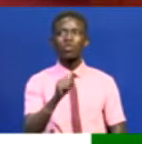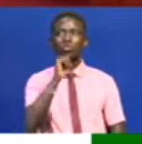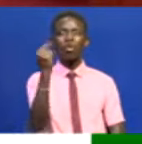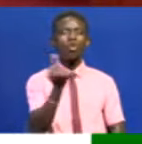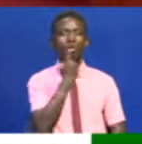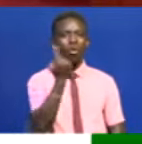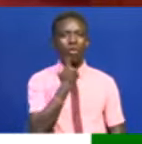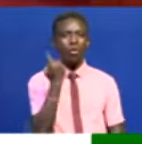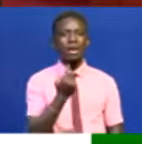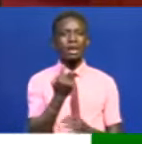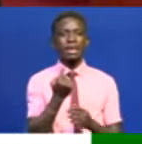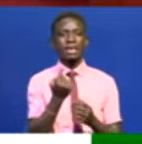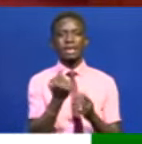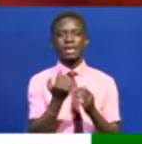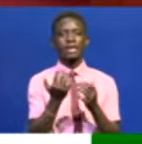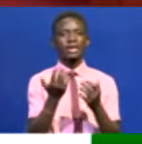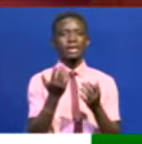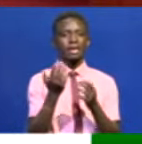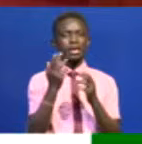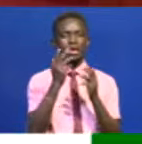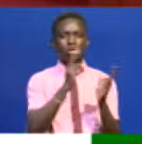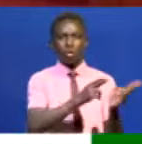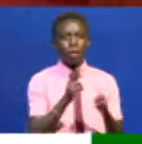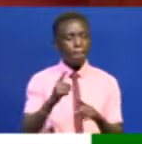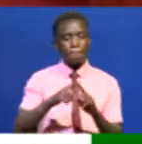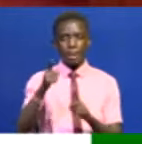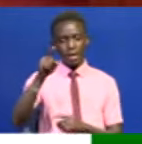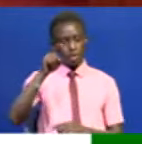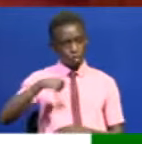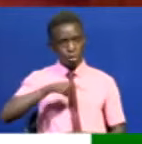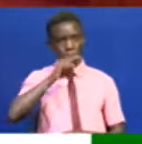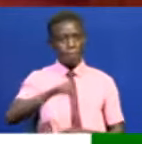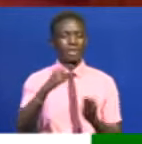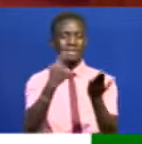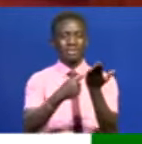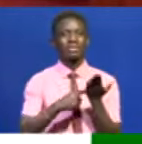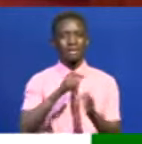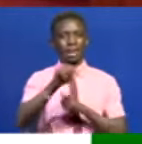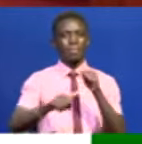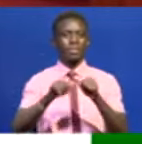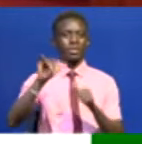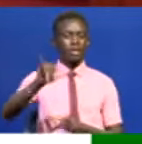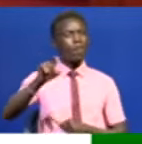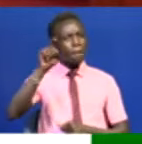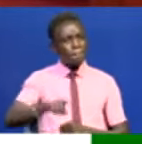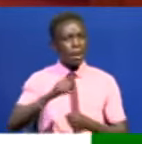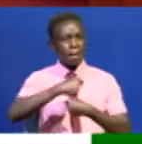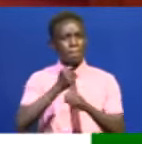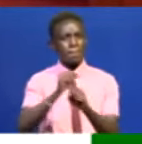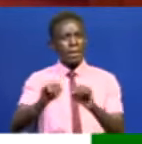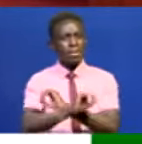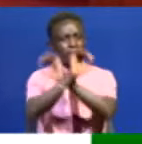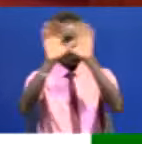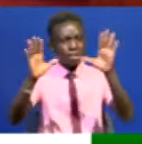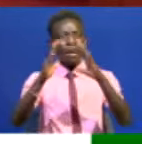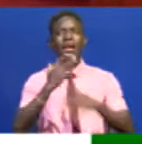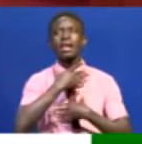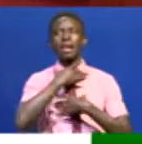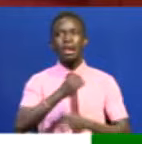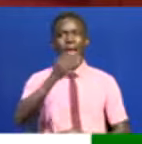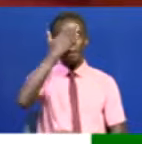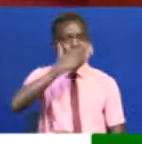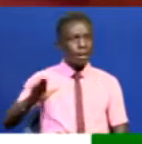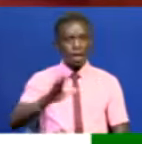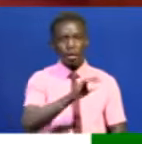is contempt for the house. And we must make it clear as a house that we shall not allow